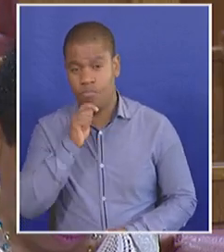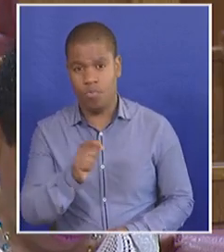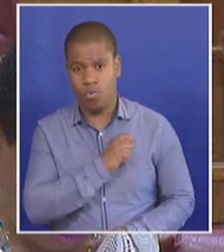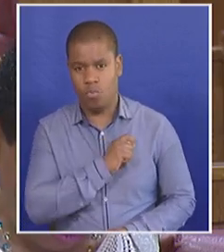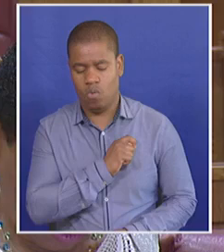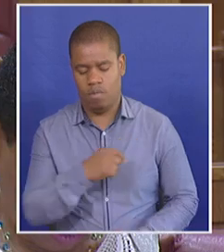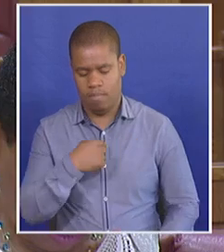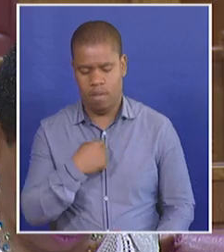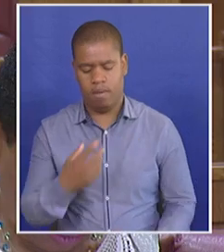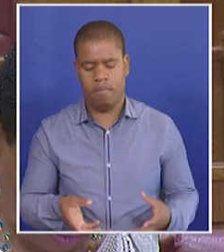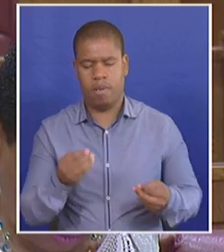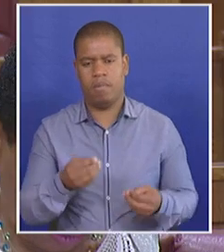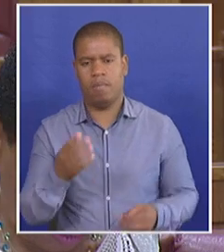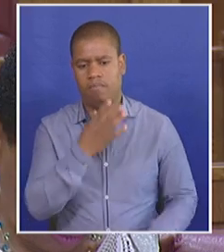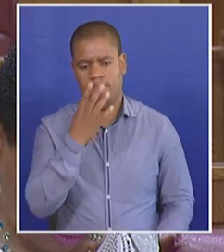I was asked